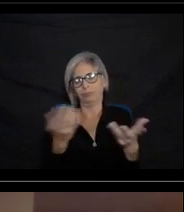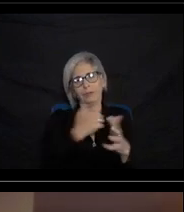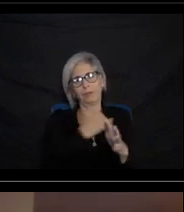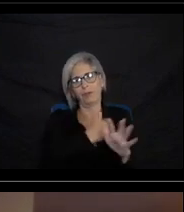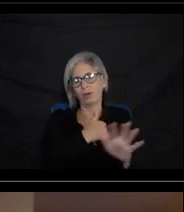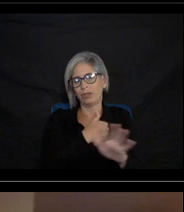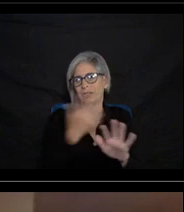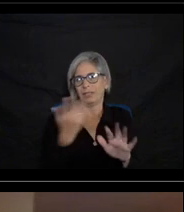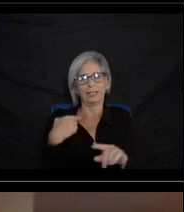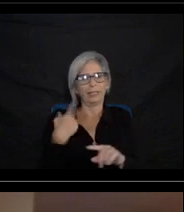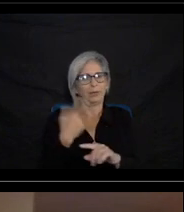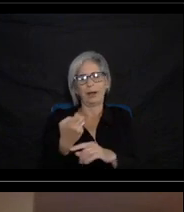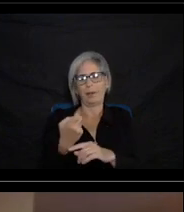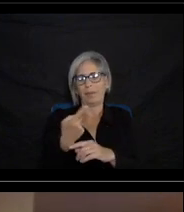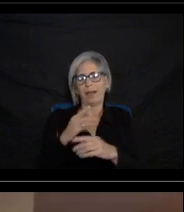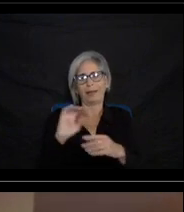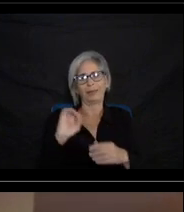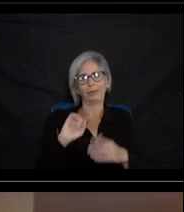are back to